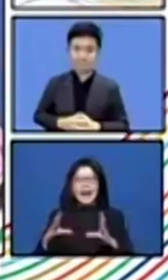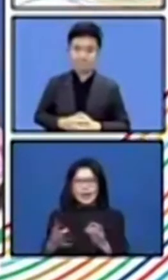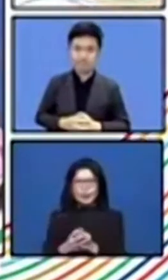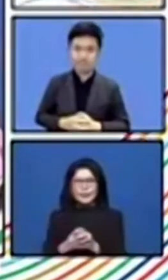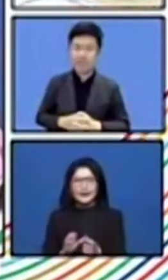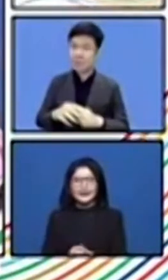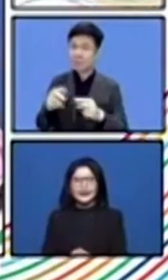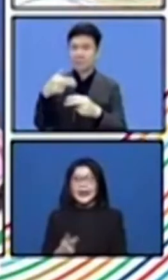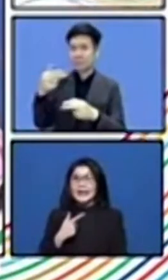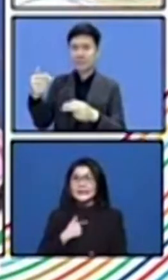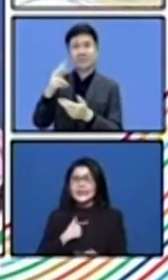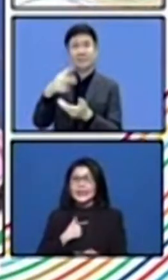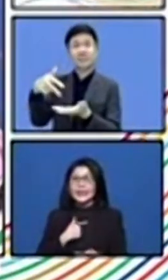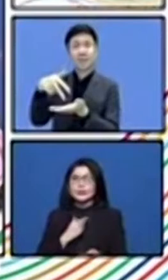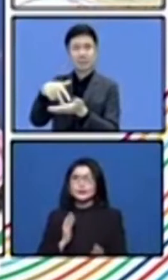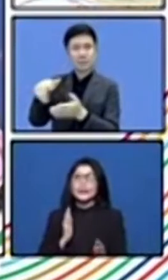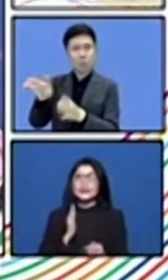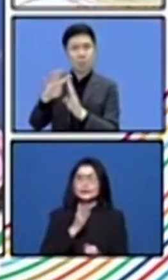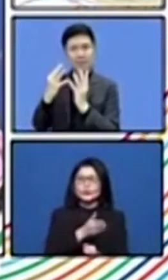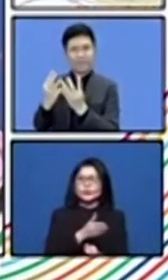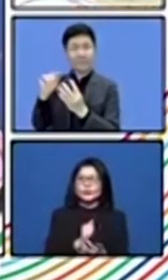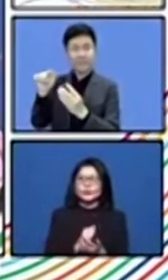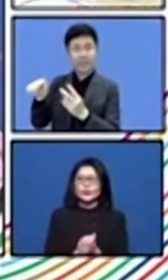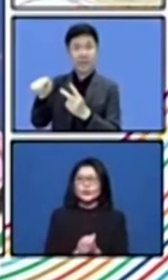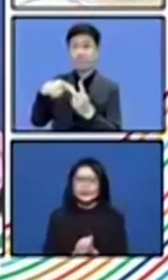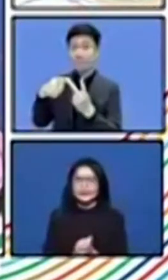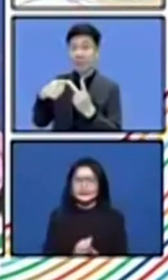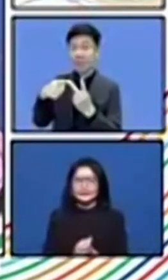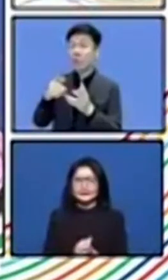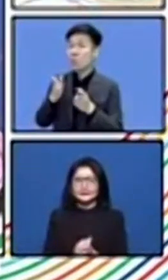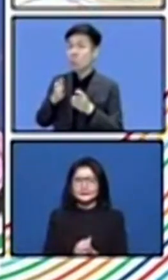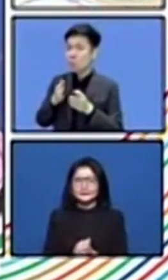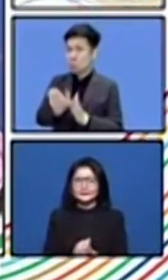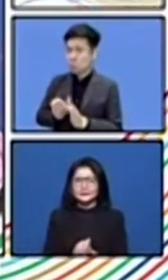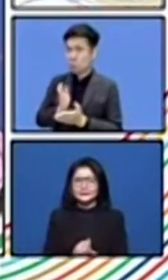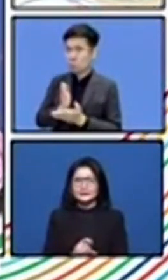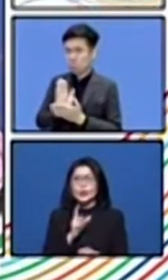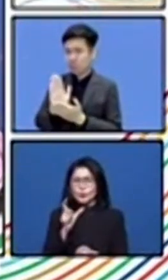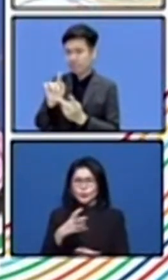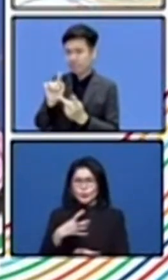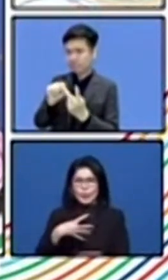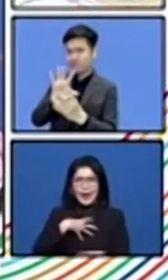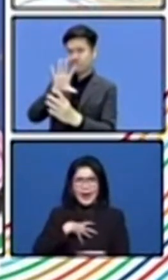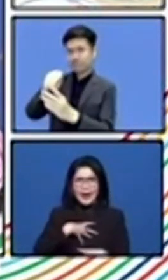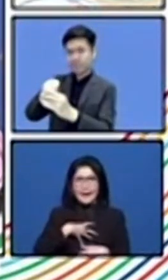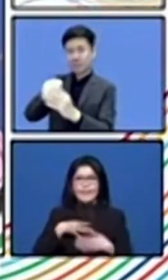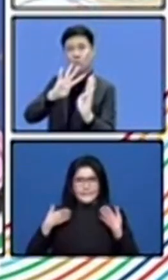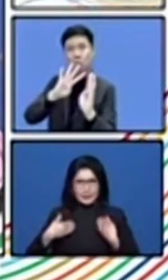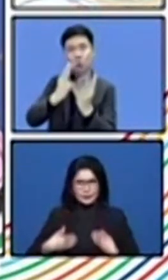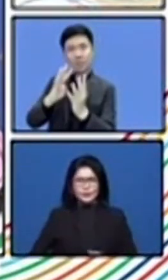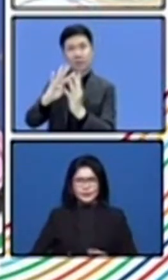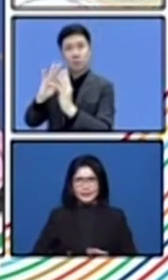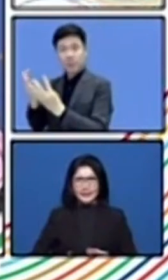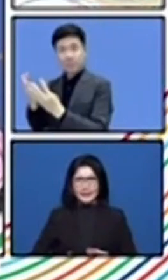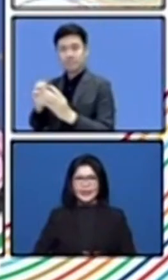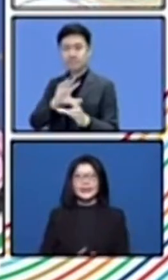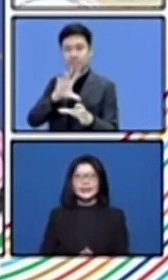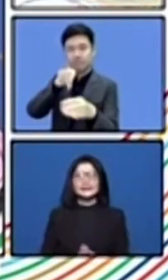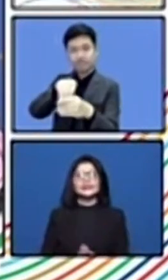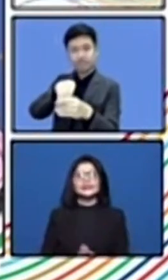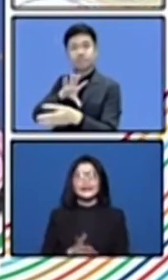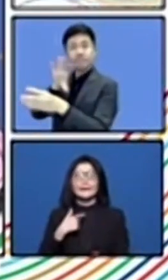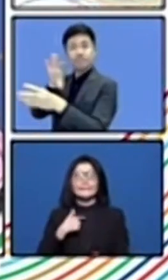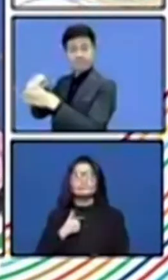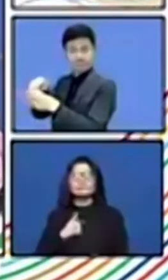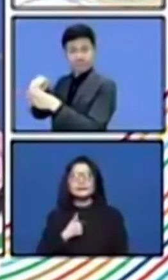in this Landing committee on human rights so by being in both standing committees it provide